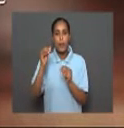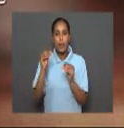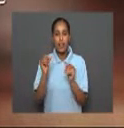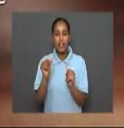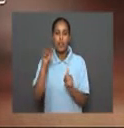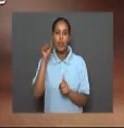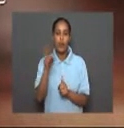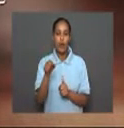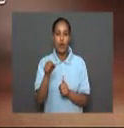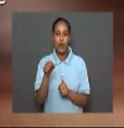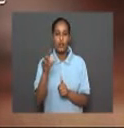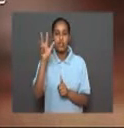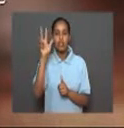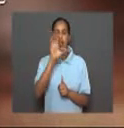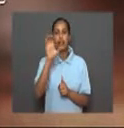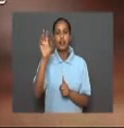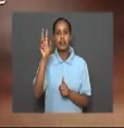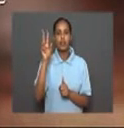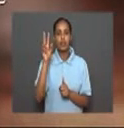melting point of